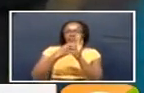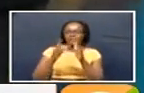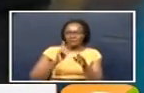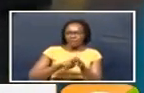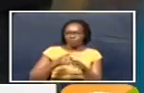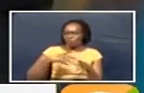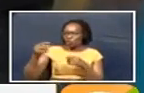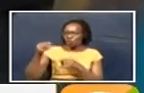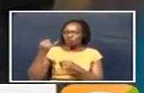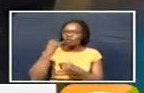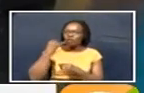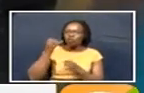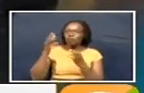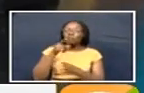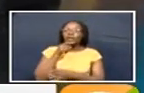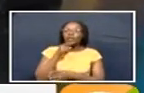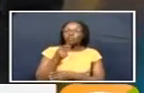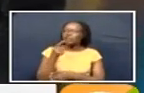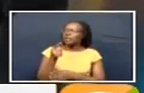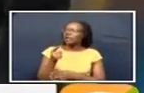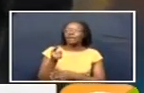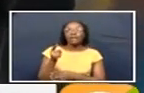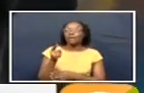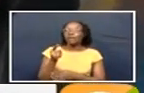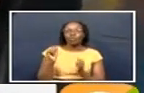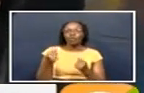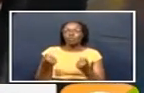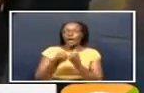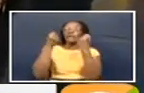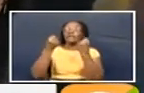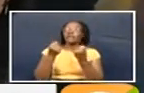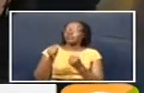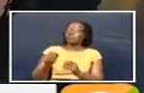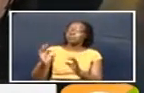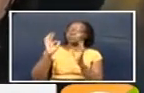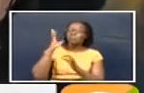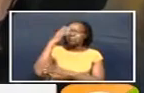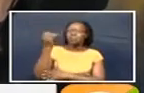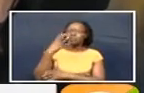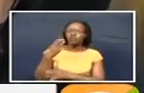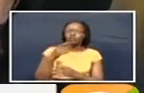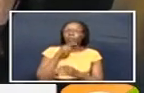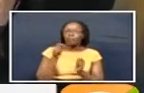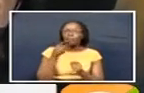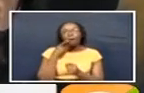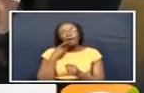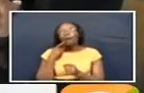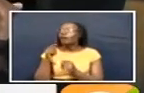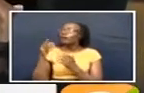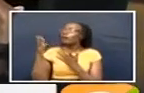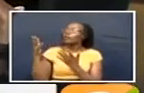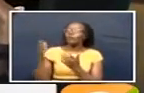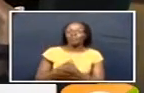of gentlemen say is likely to cause accidents because of how stunning you are. But let's not get into that just yet. Your